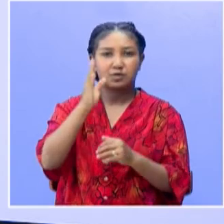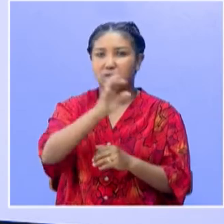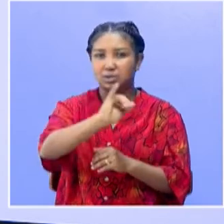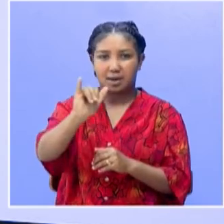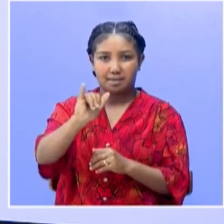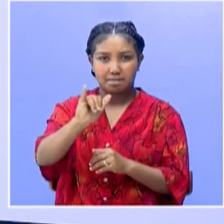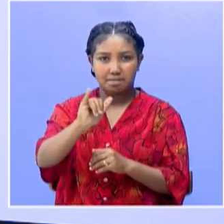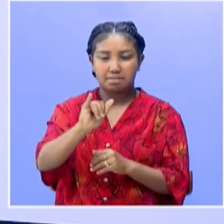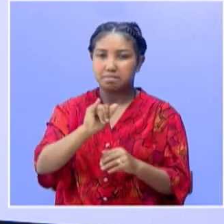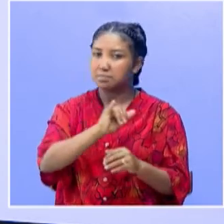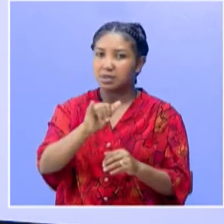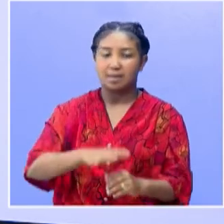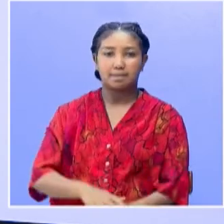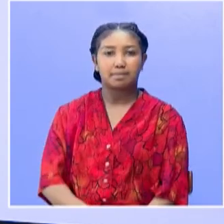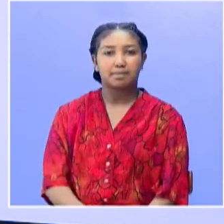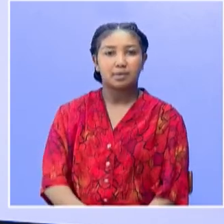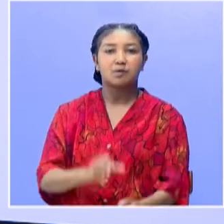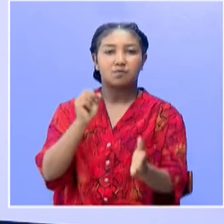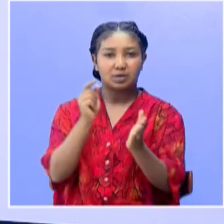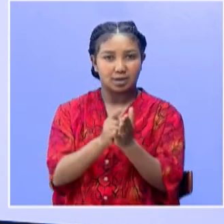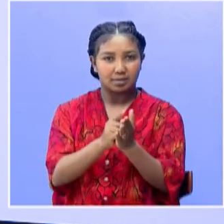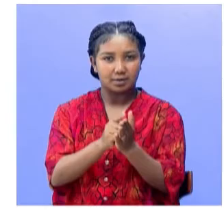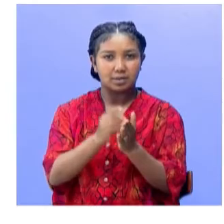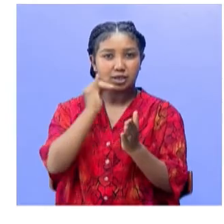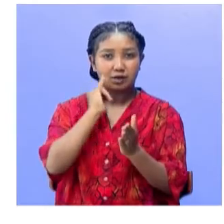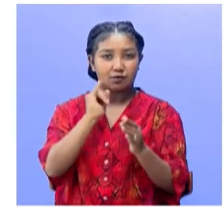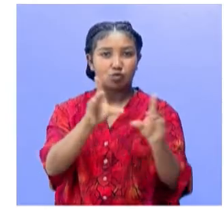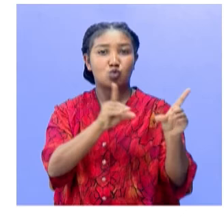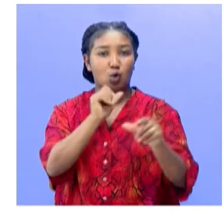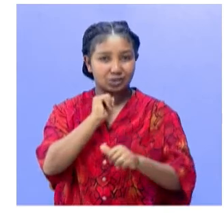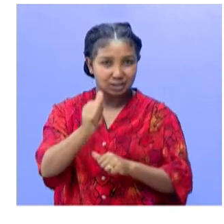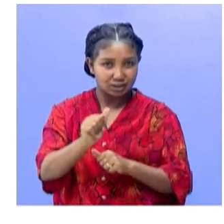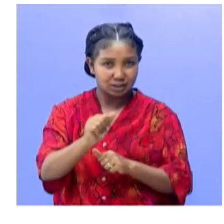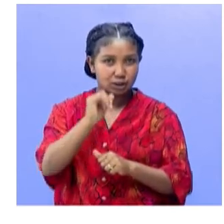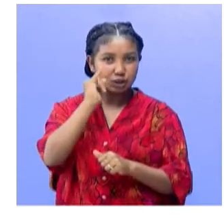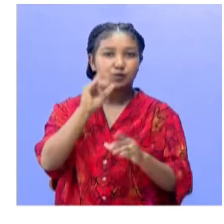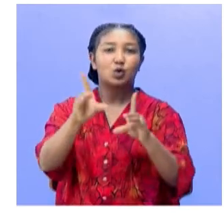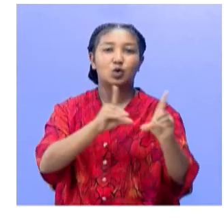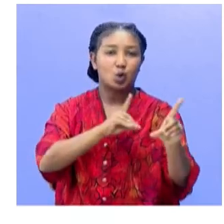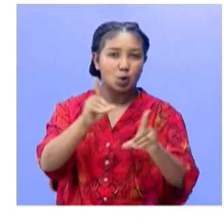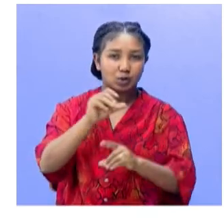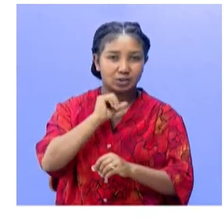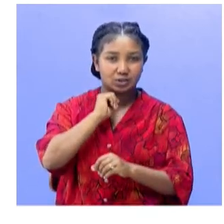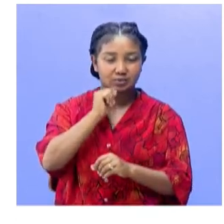That's what you apply here, okay? For example, if you don't